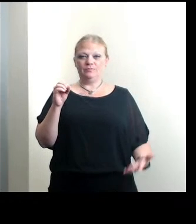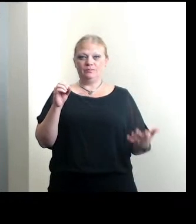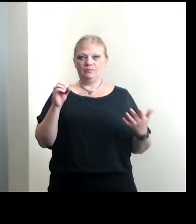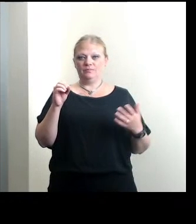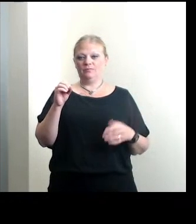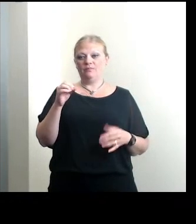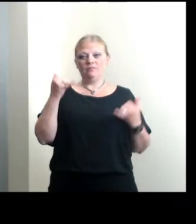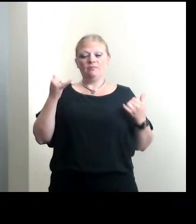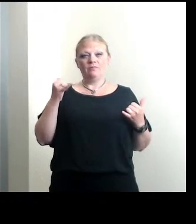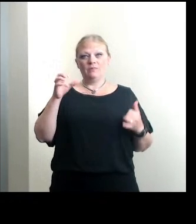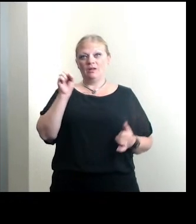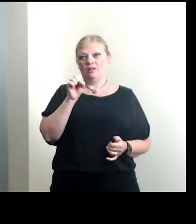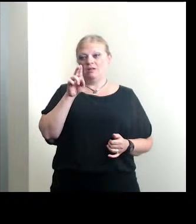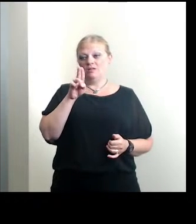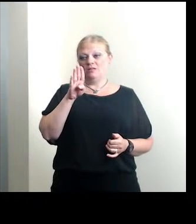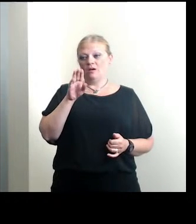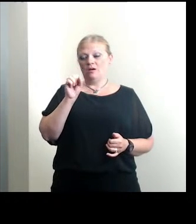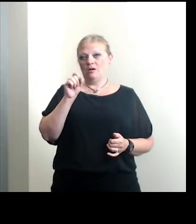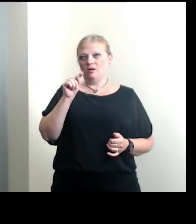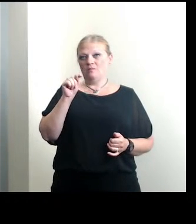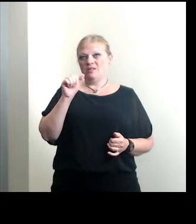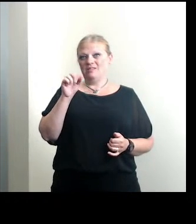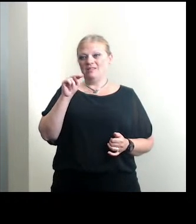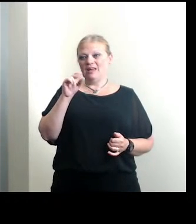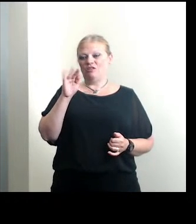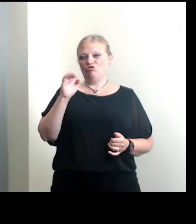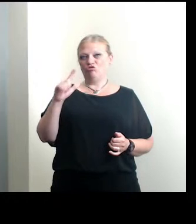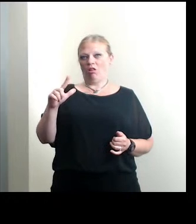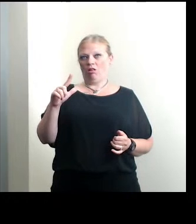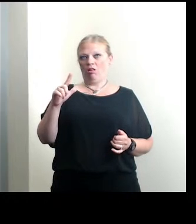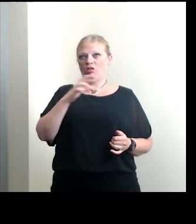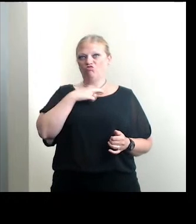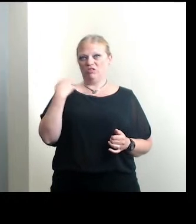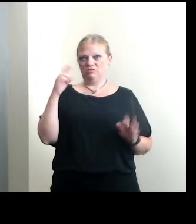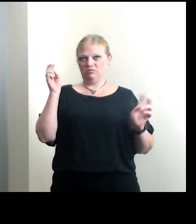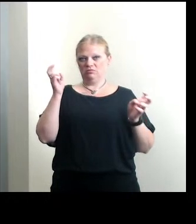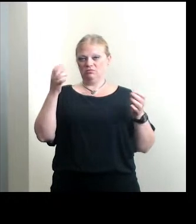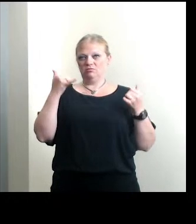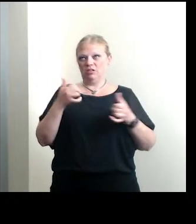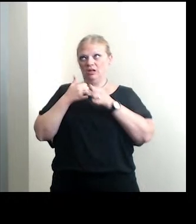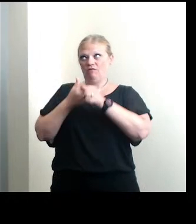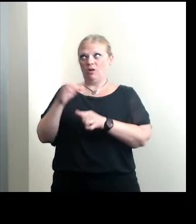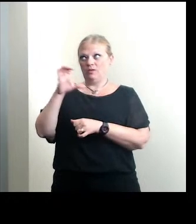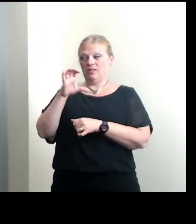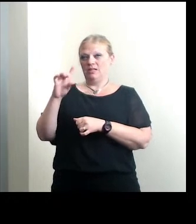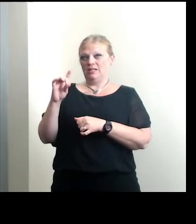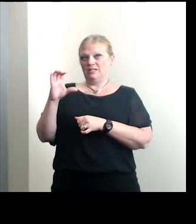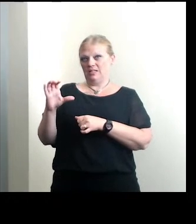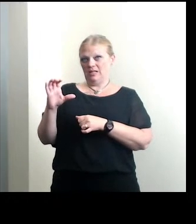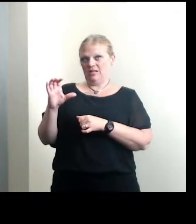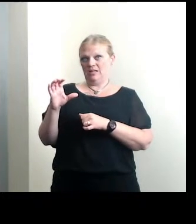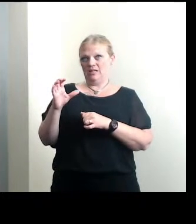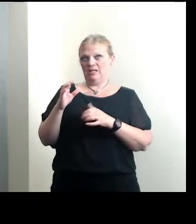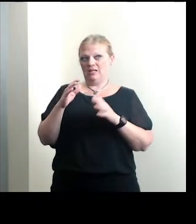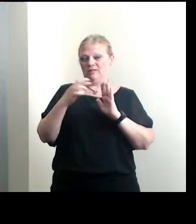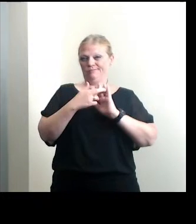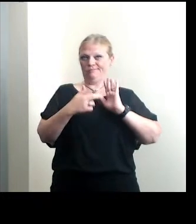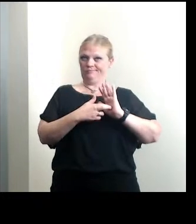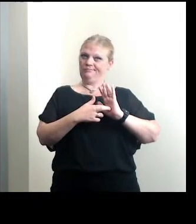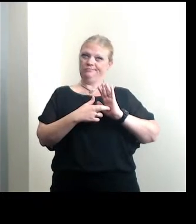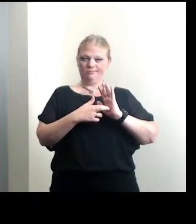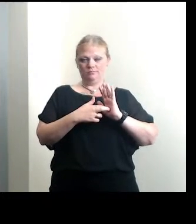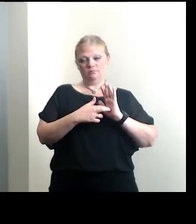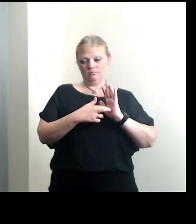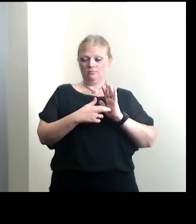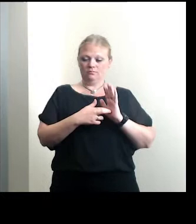the substantial risk of transmission under the CDC guidelines. We entered that last Friday, and we've been